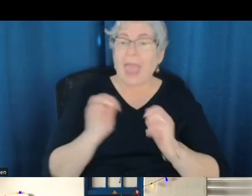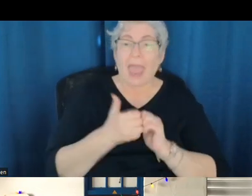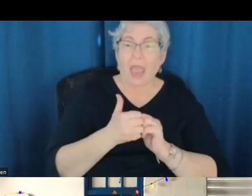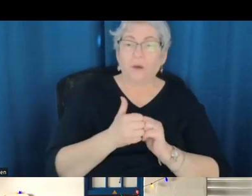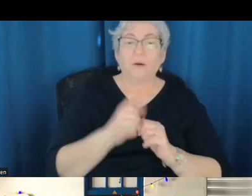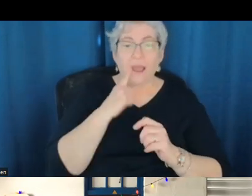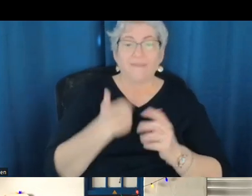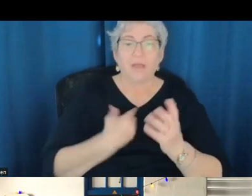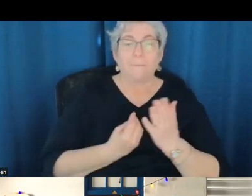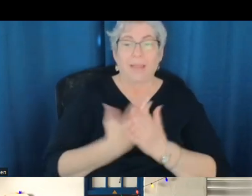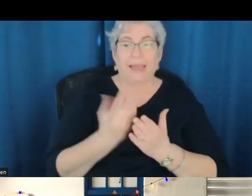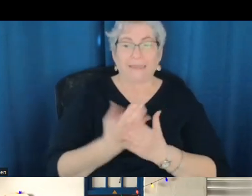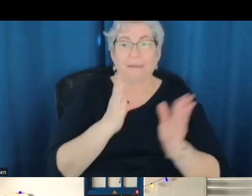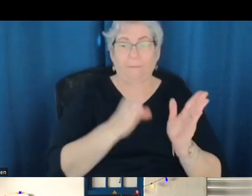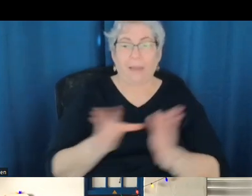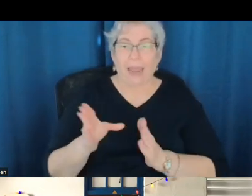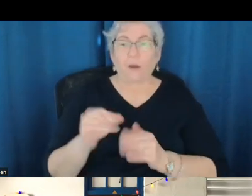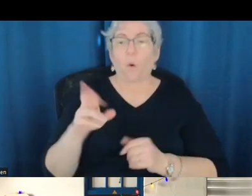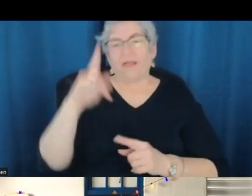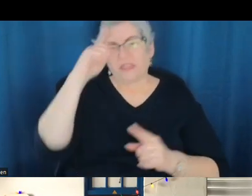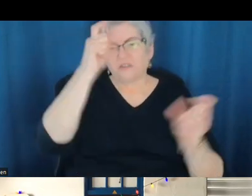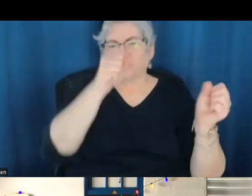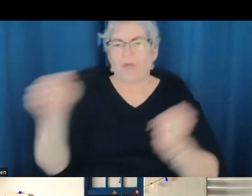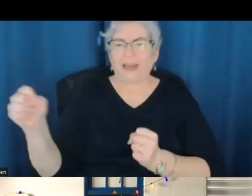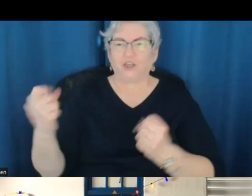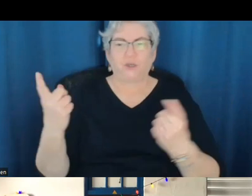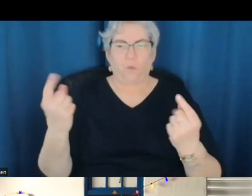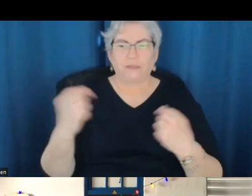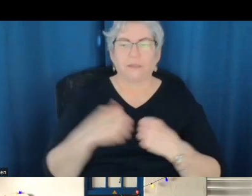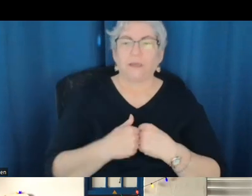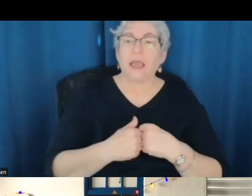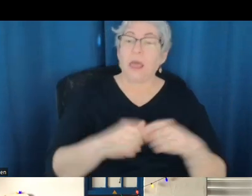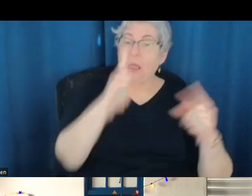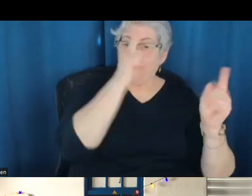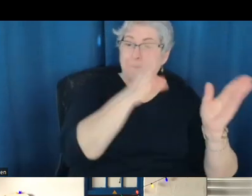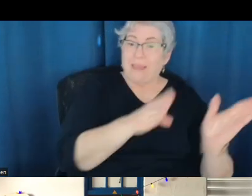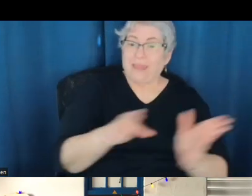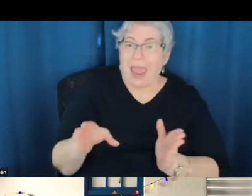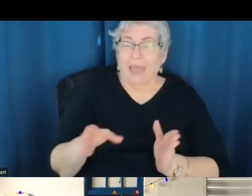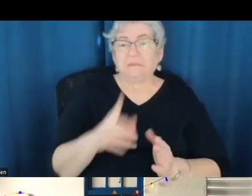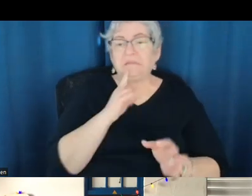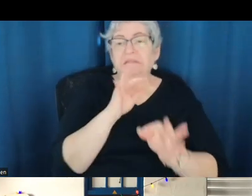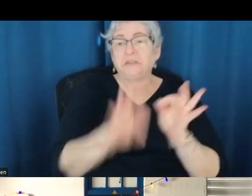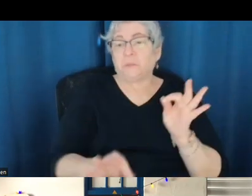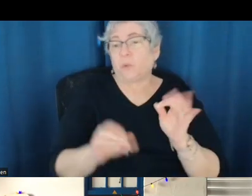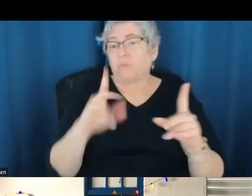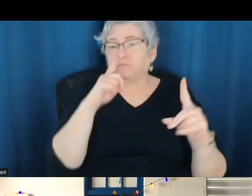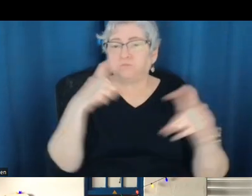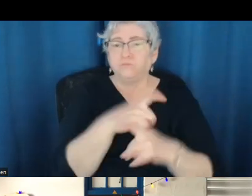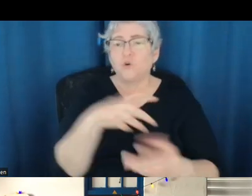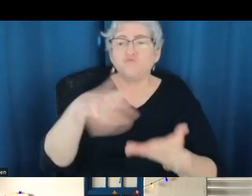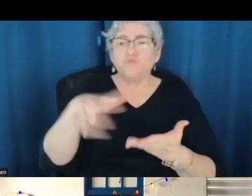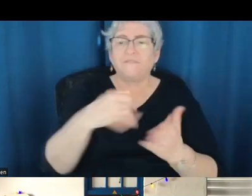creating a planting plan or a planting strategy. A planting plan can be simple or complex, a rough